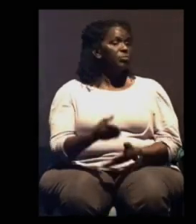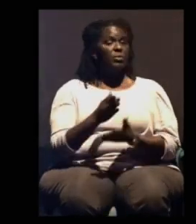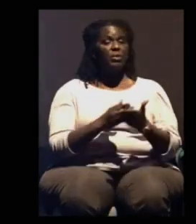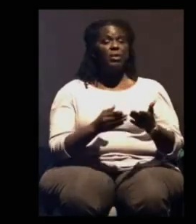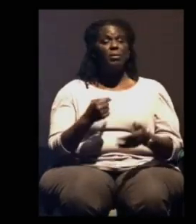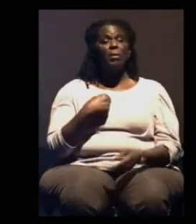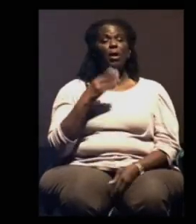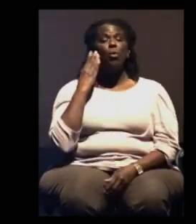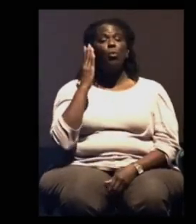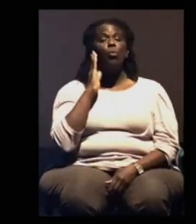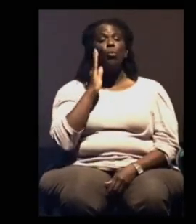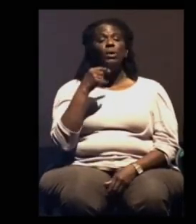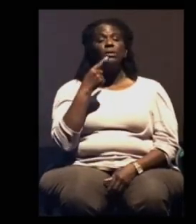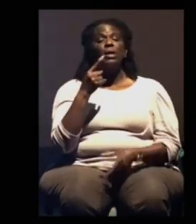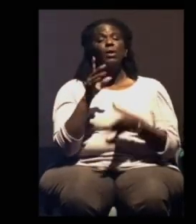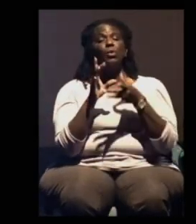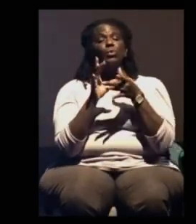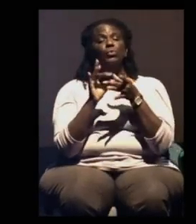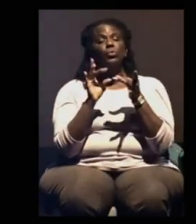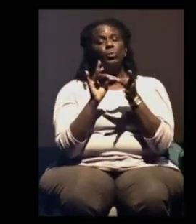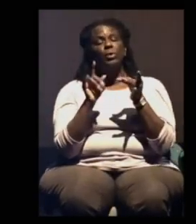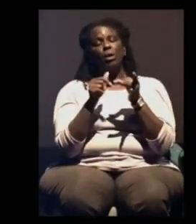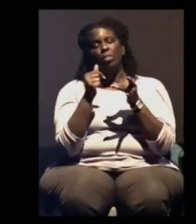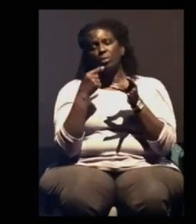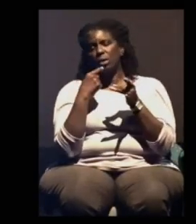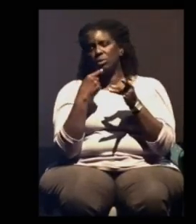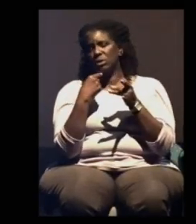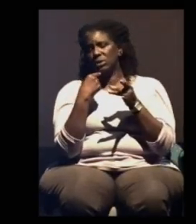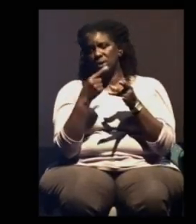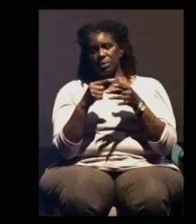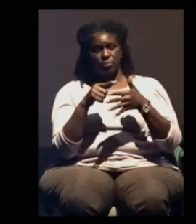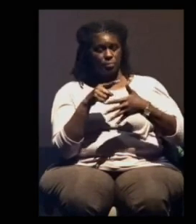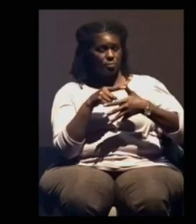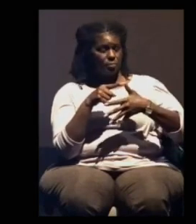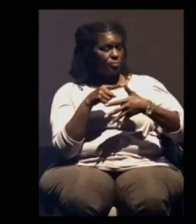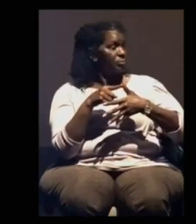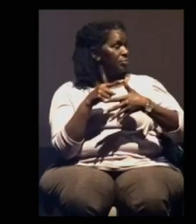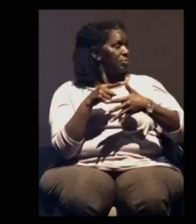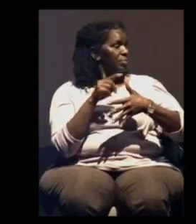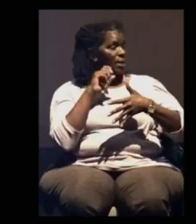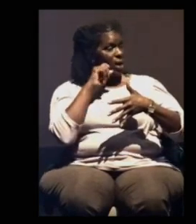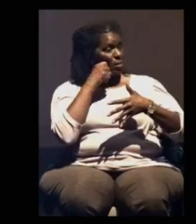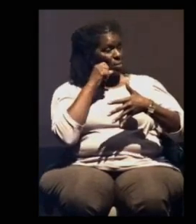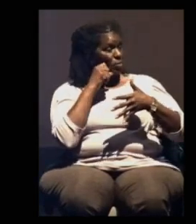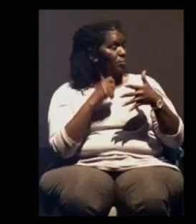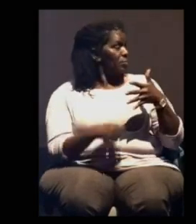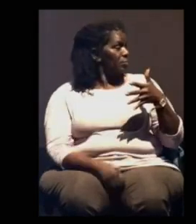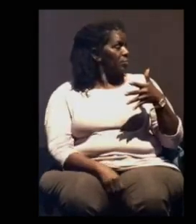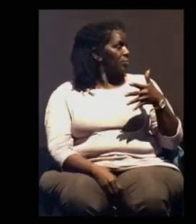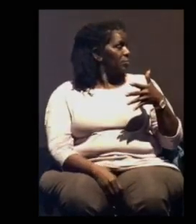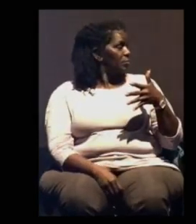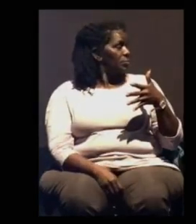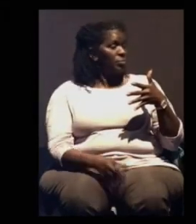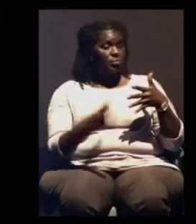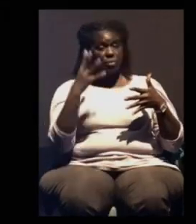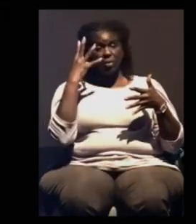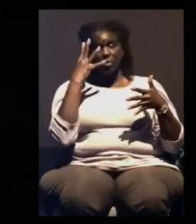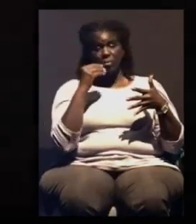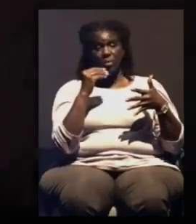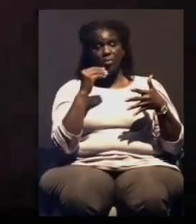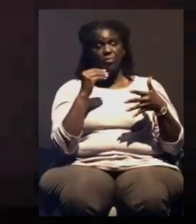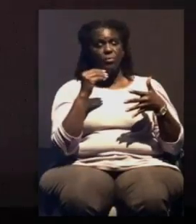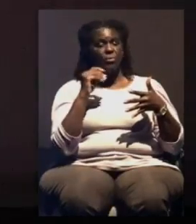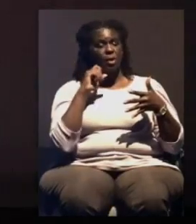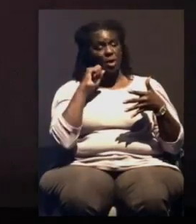going to tell a little story, others I'm just going to race through. The first one has to do with this apple. There's this beautiful Zen